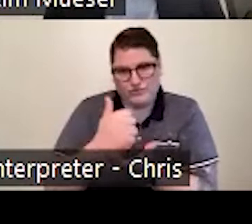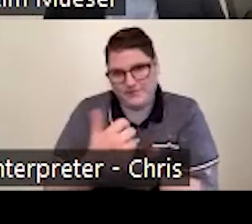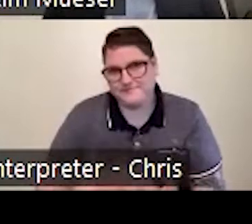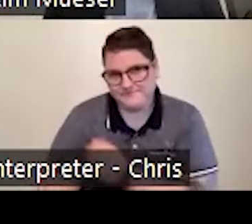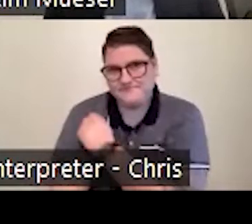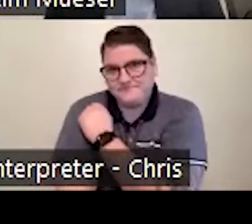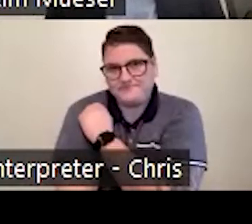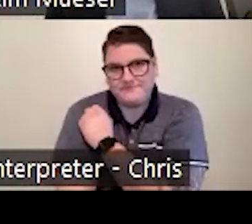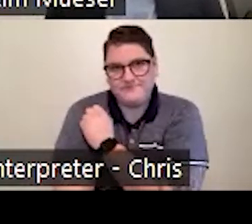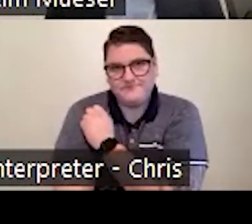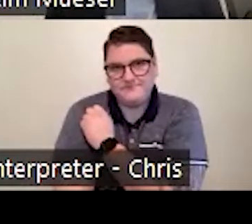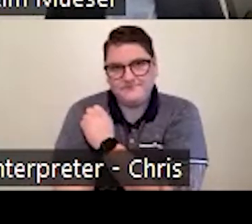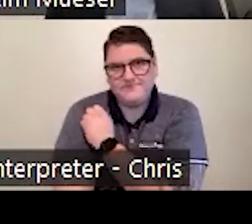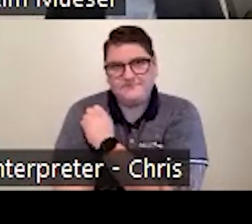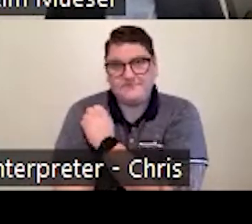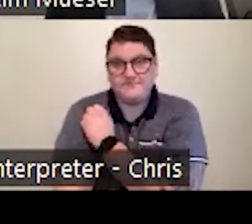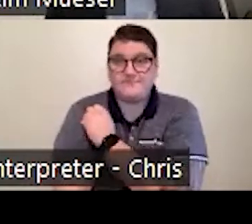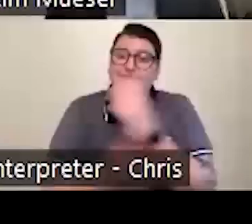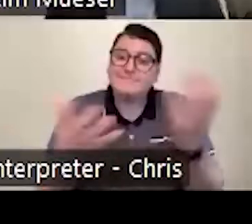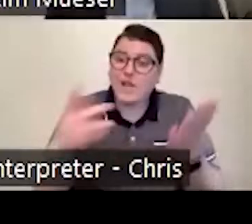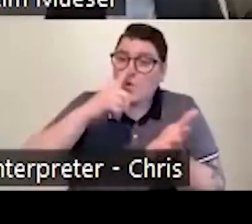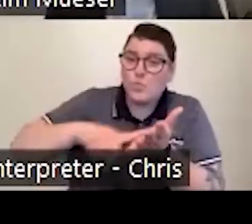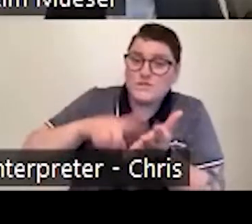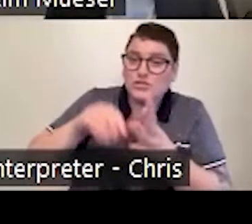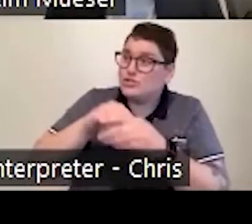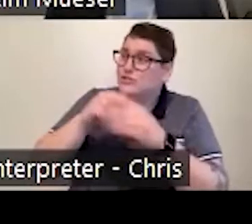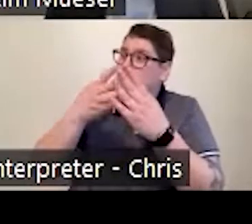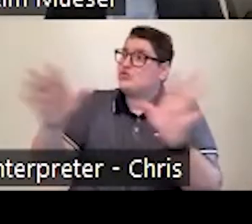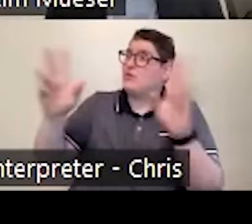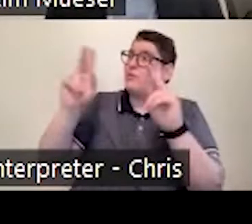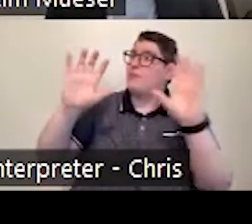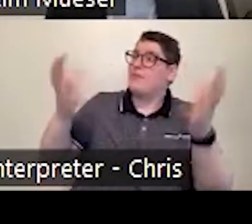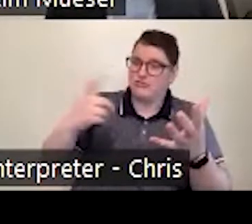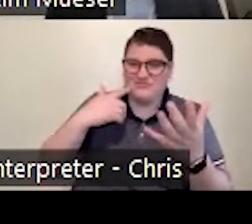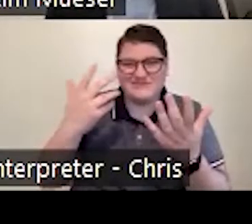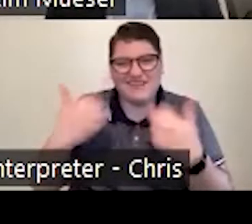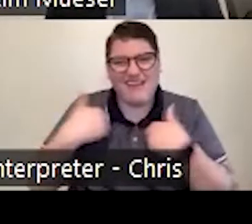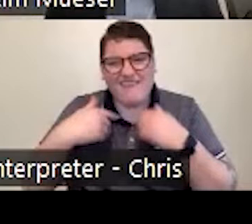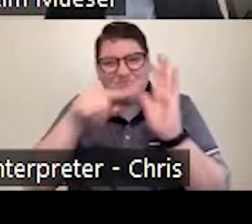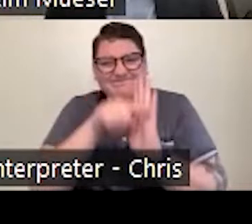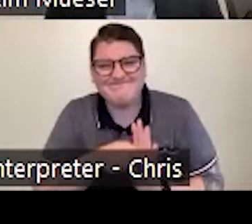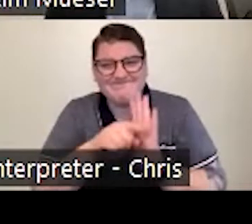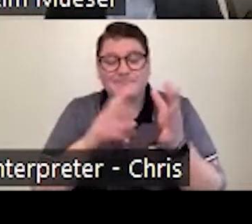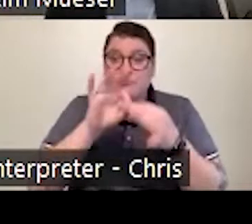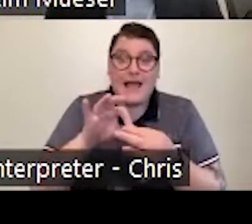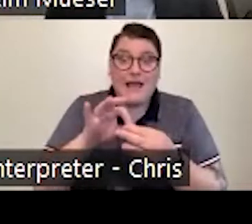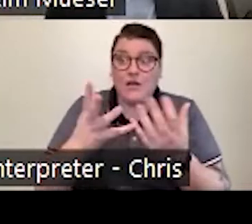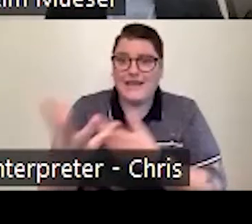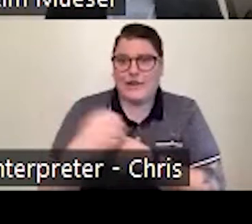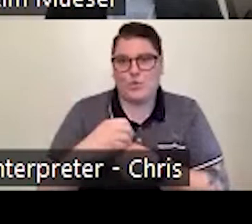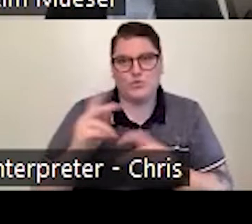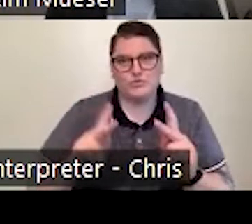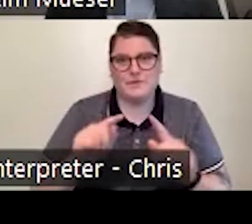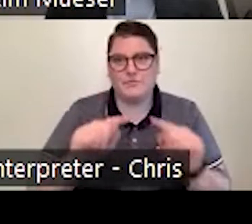However, there are problems with research in the general population when it comes to the inclusion of people with a